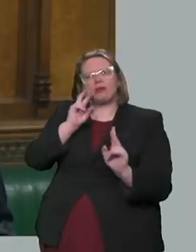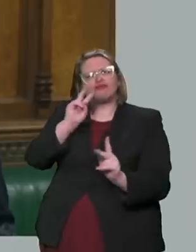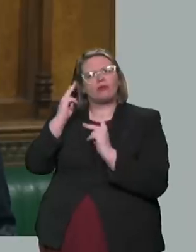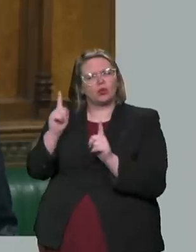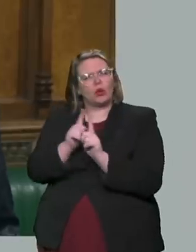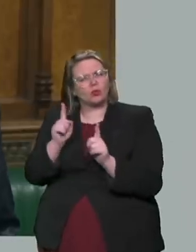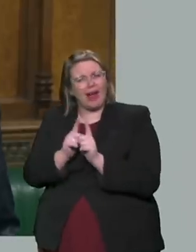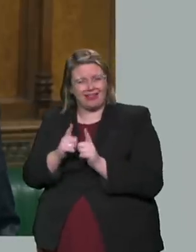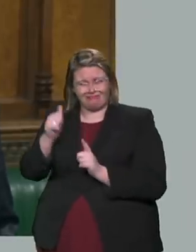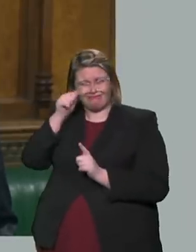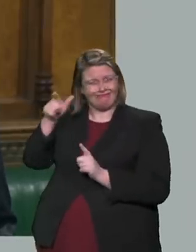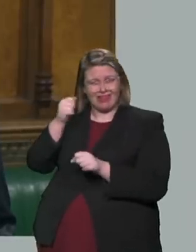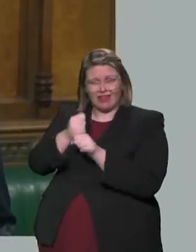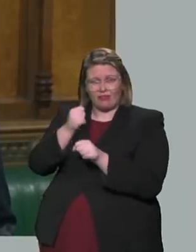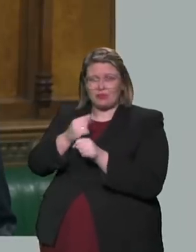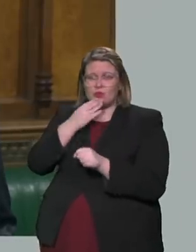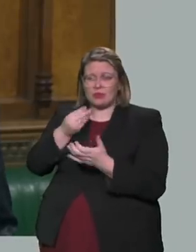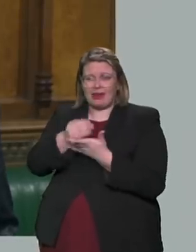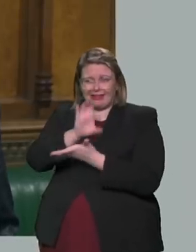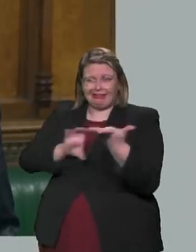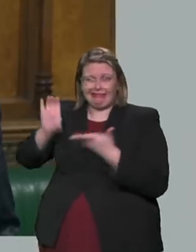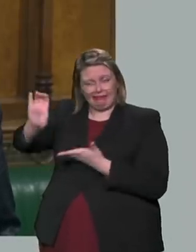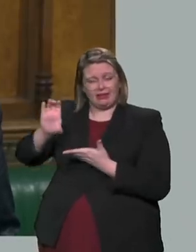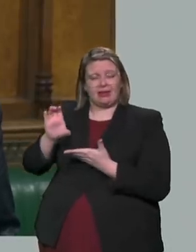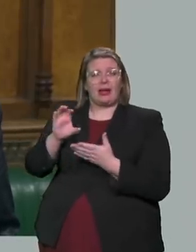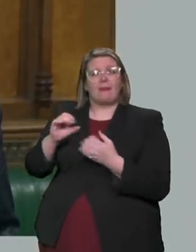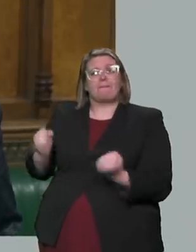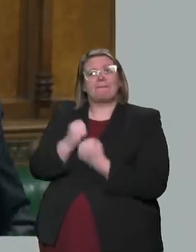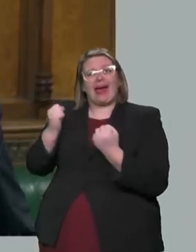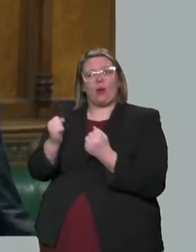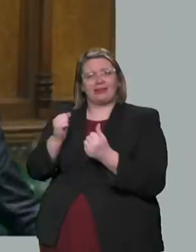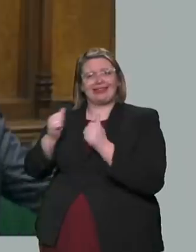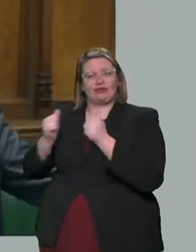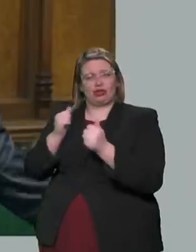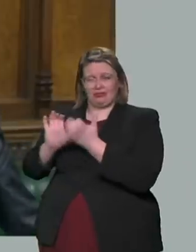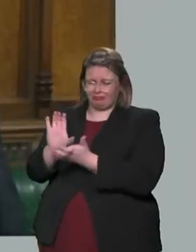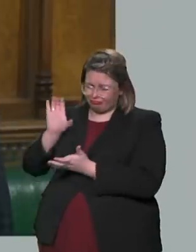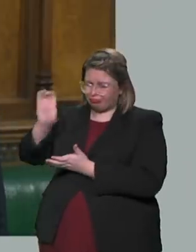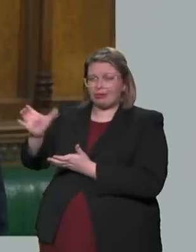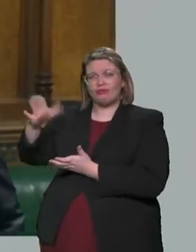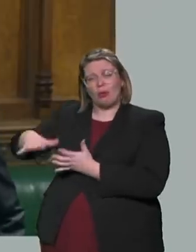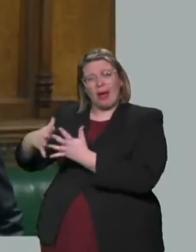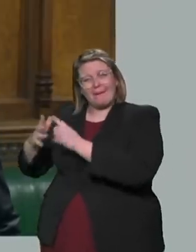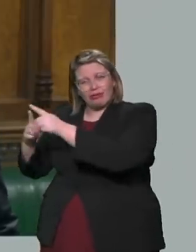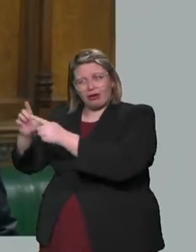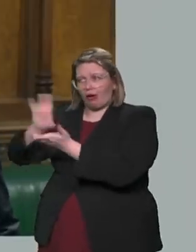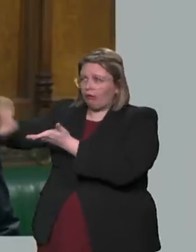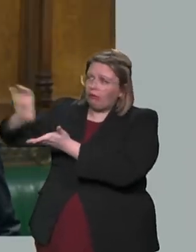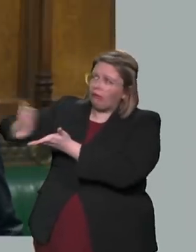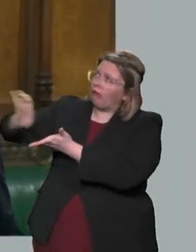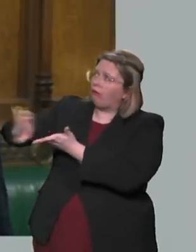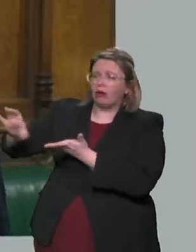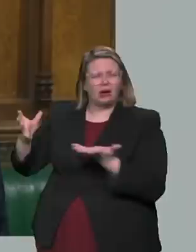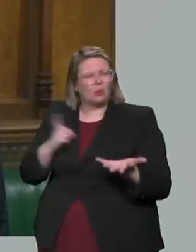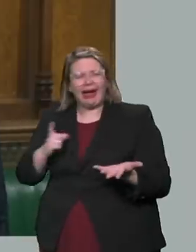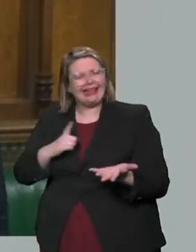Power Station to the tune of £1 billion a year to bring wood chips from America when there's fuel down the road, can we have a review of the